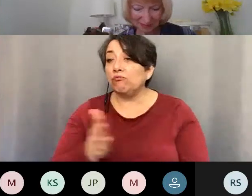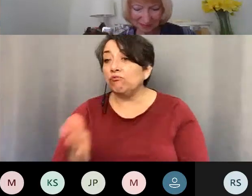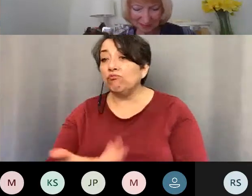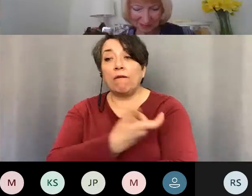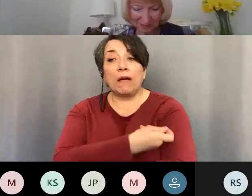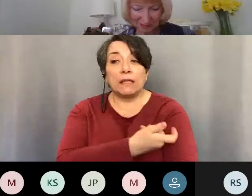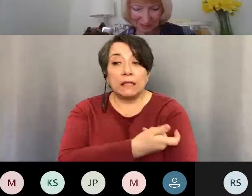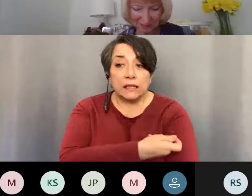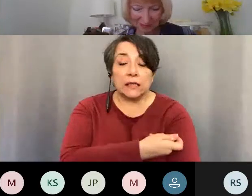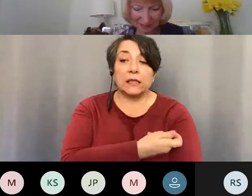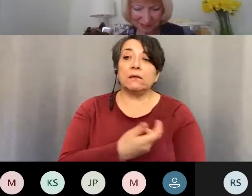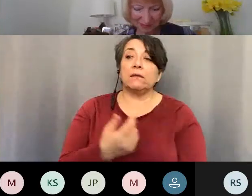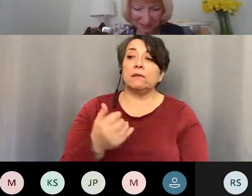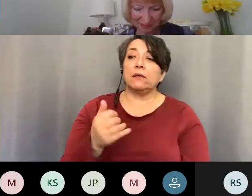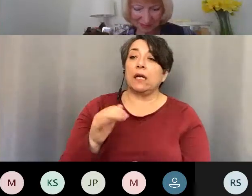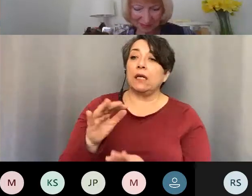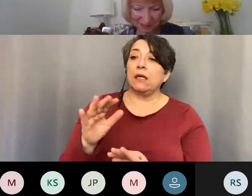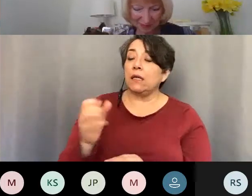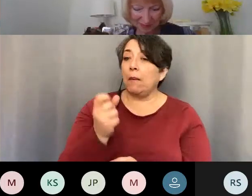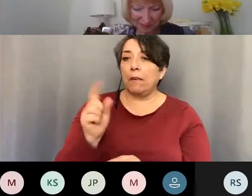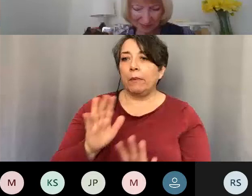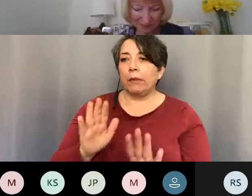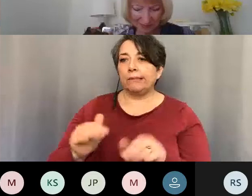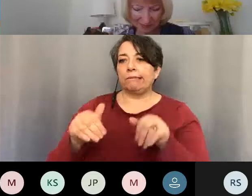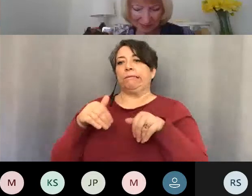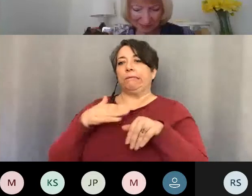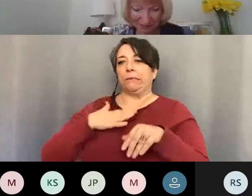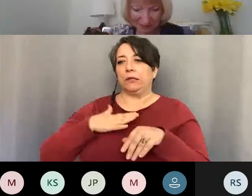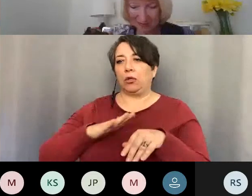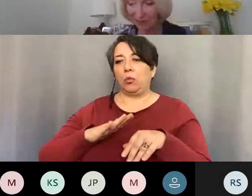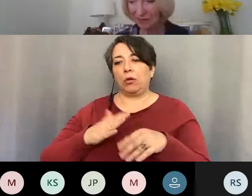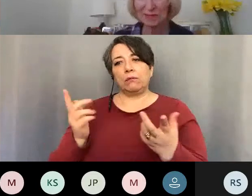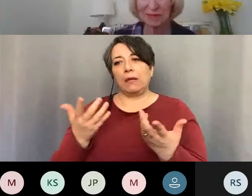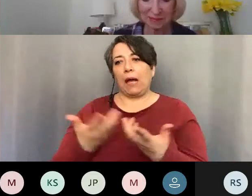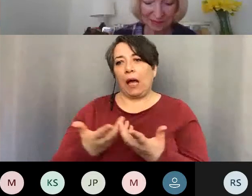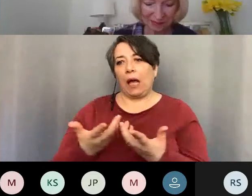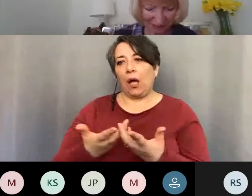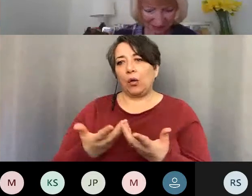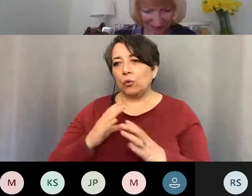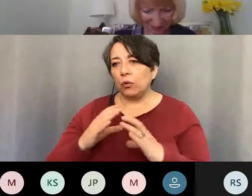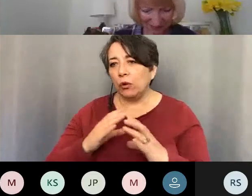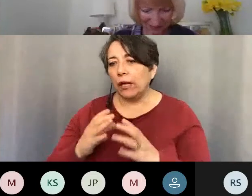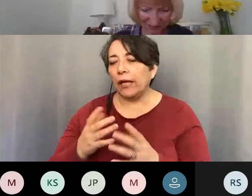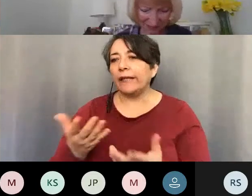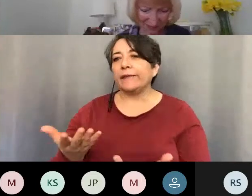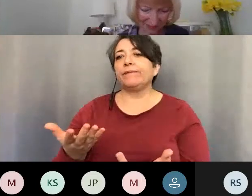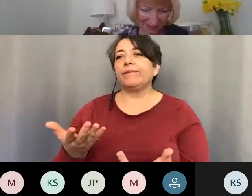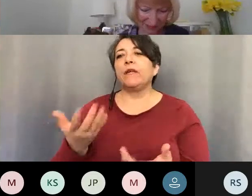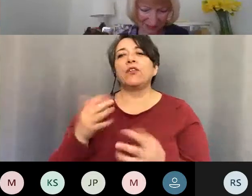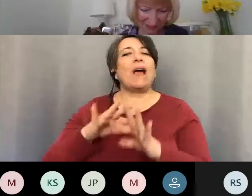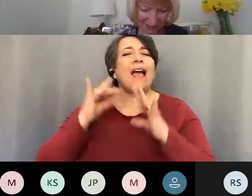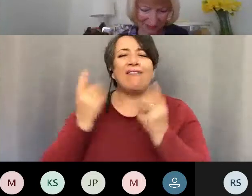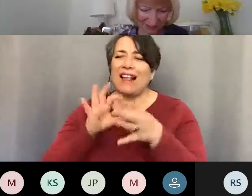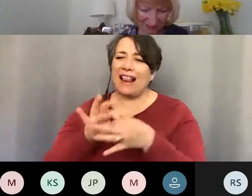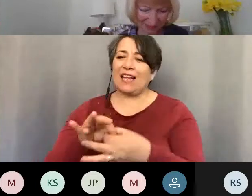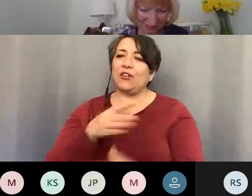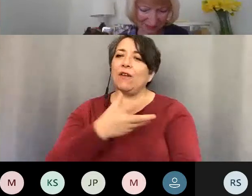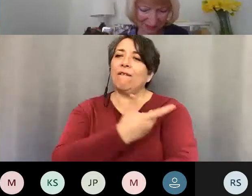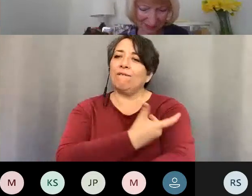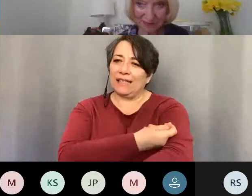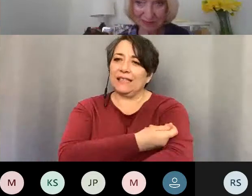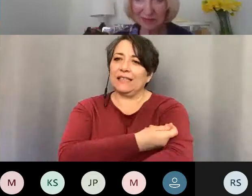aren't coming forward, what are we doing to try to address that. So just everything related to the vaccine will be discussed on the